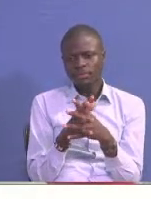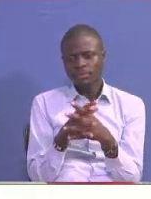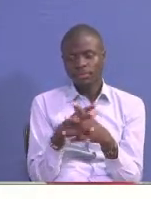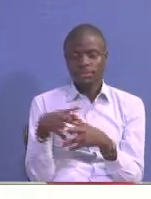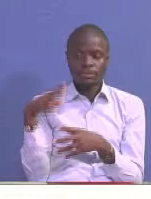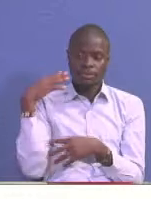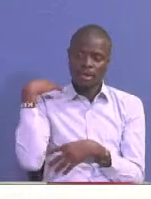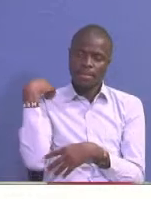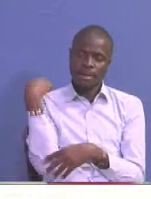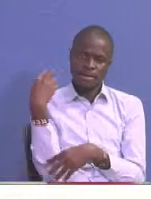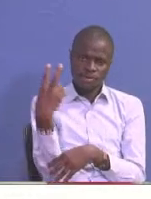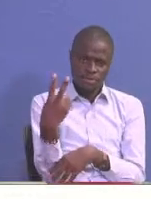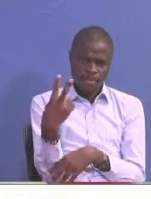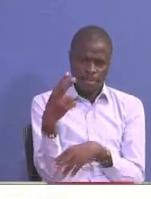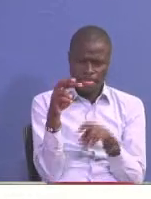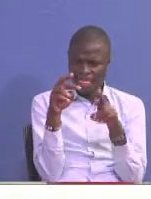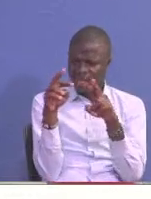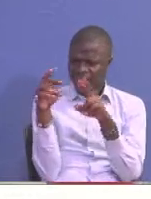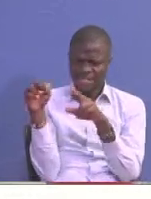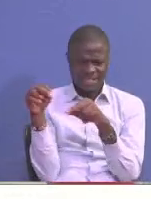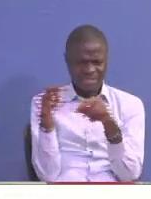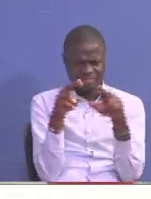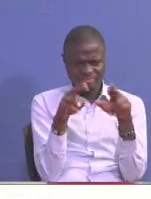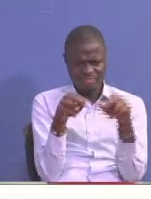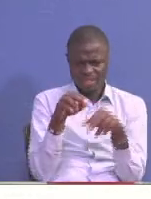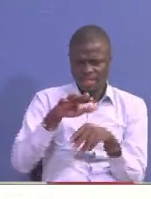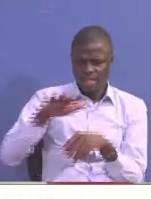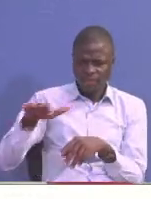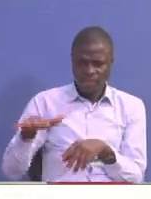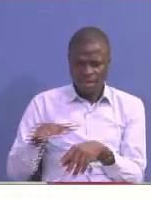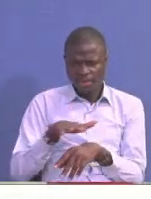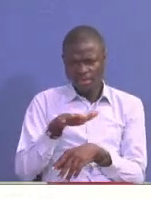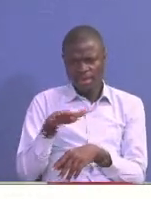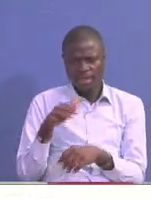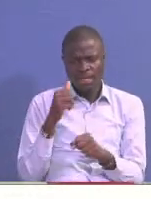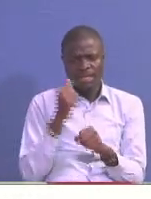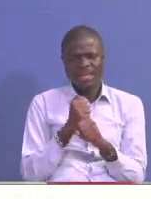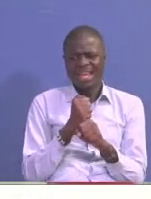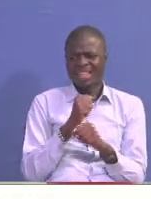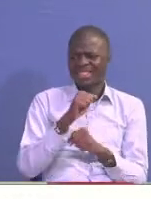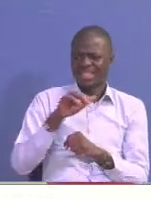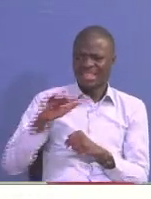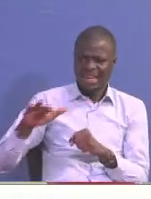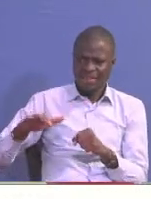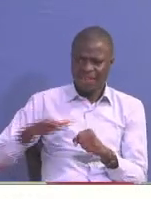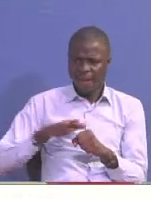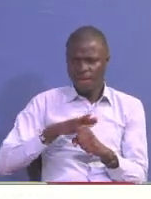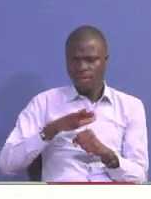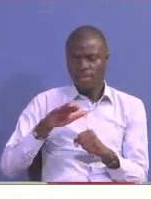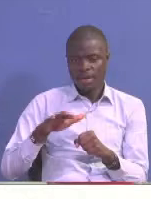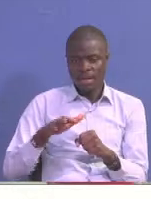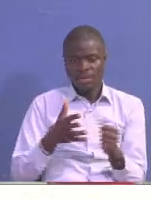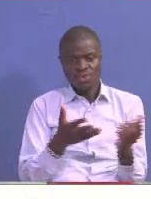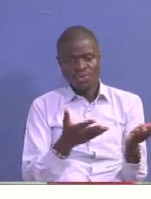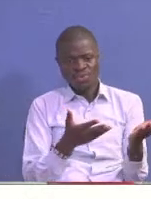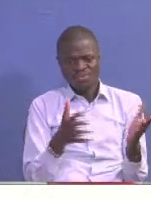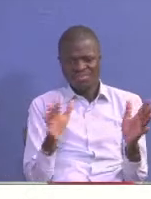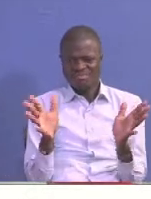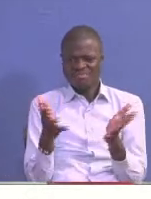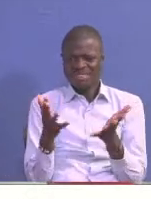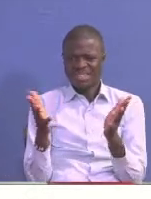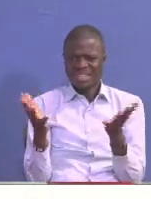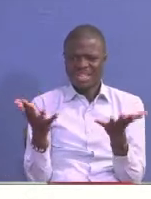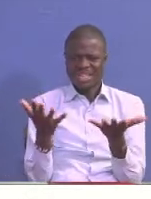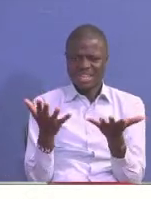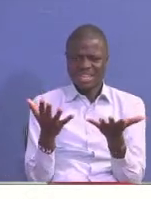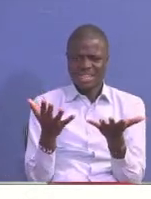Number 2 is research environment. Does the environment allow or encourage, actually